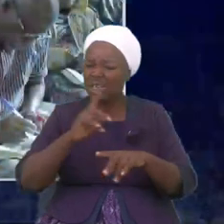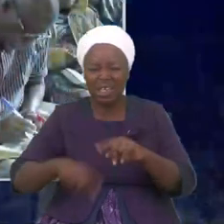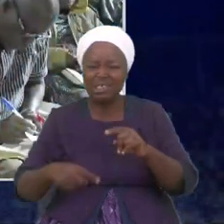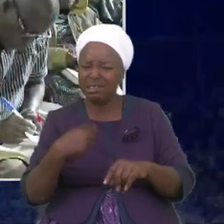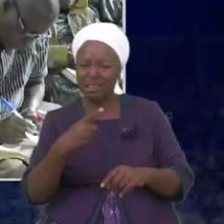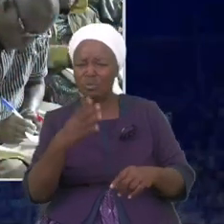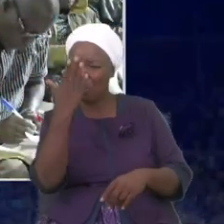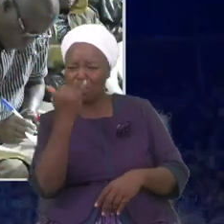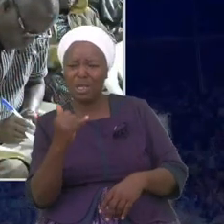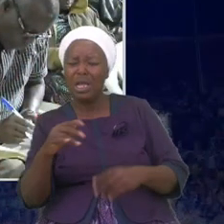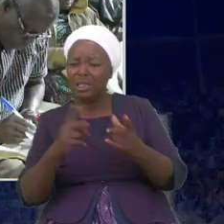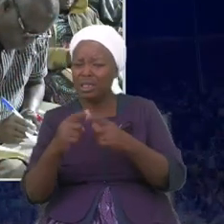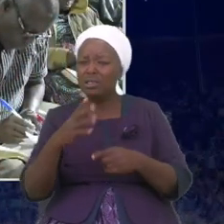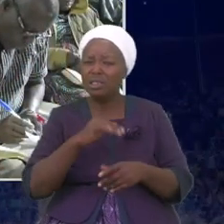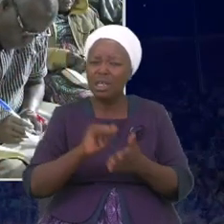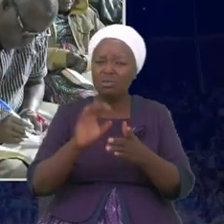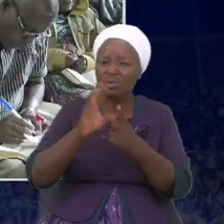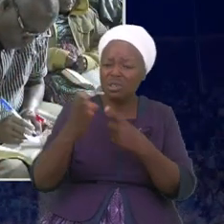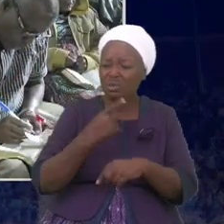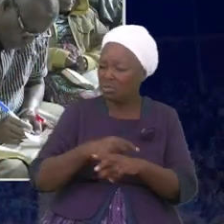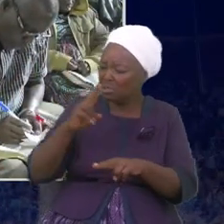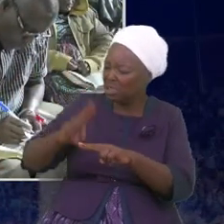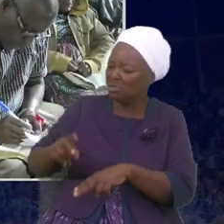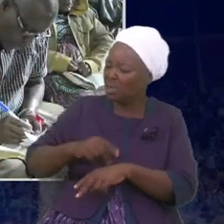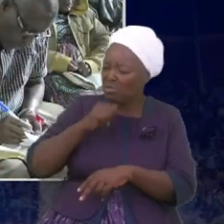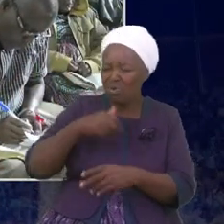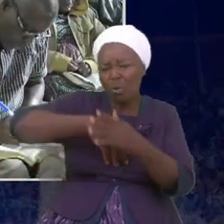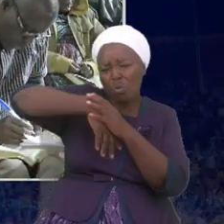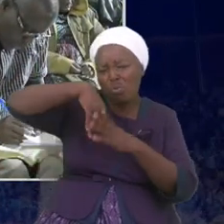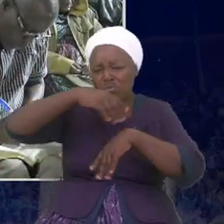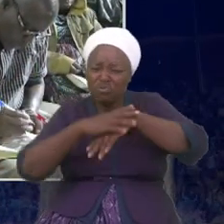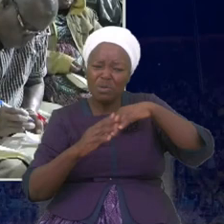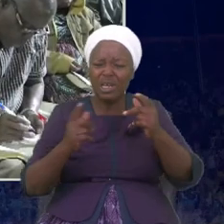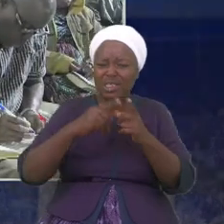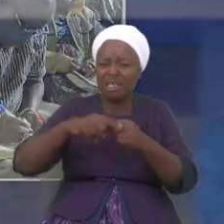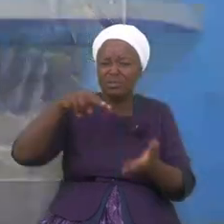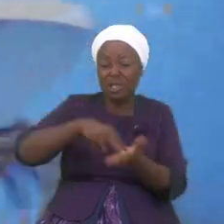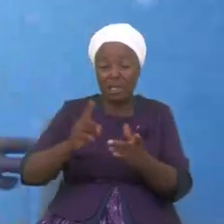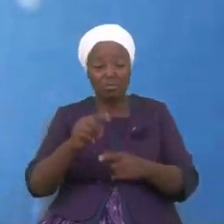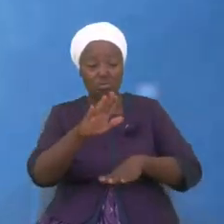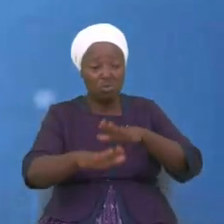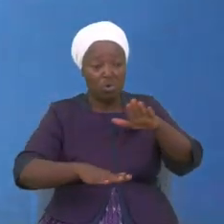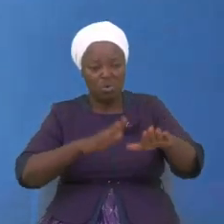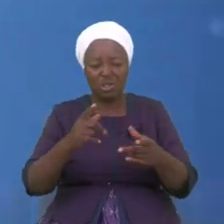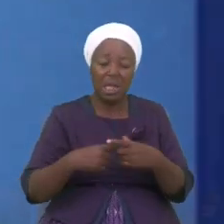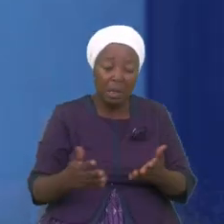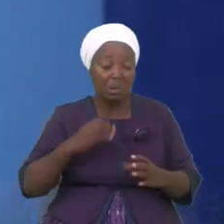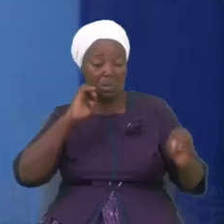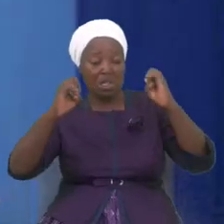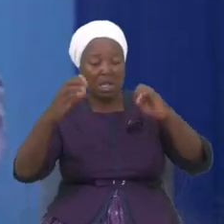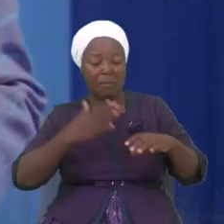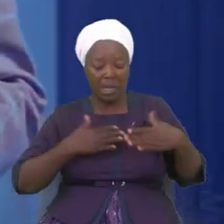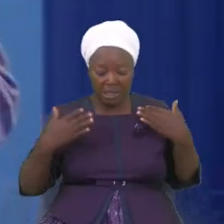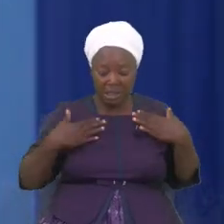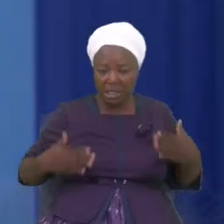And there is confusion. You're sitting, you don't feel at ease. You stand up, and then you are walking, and let me exercise myself. And